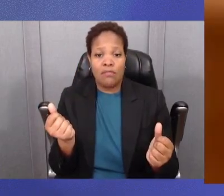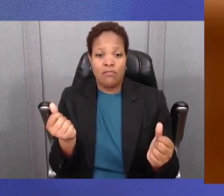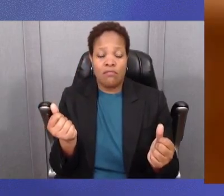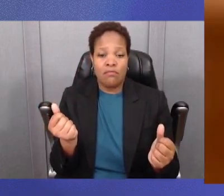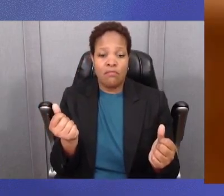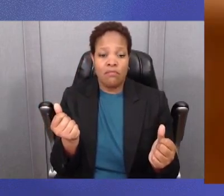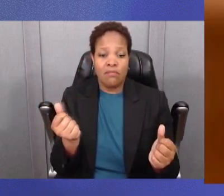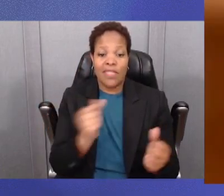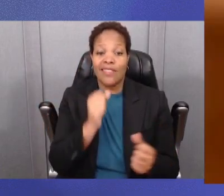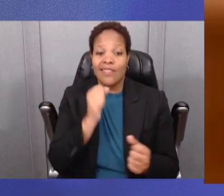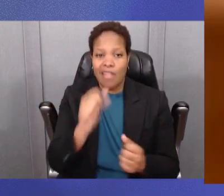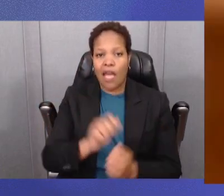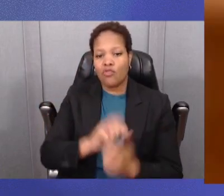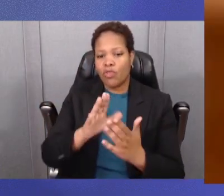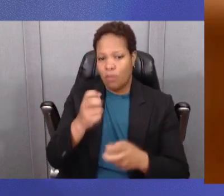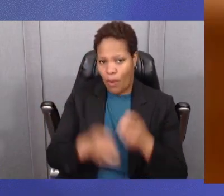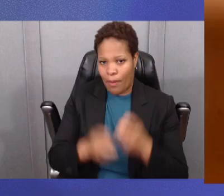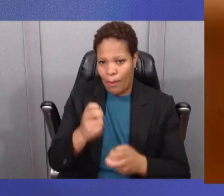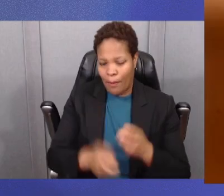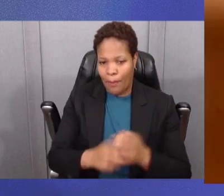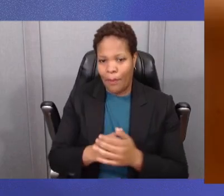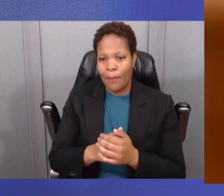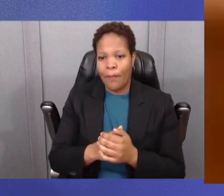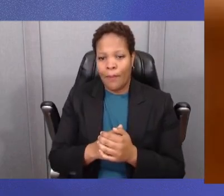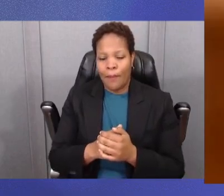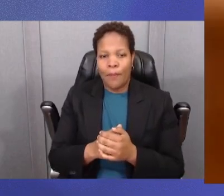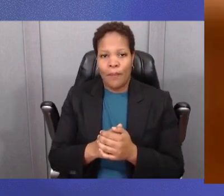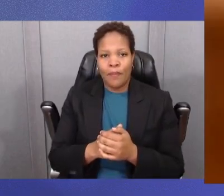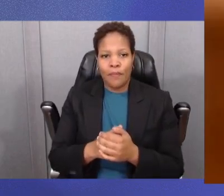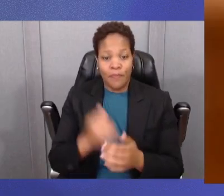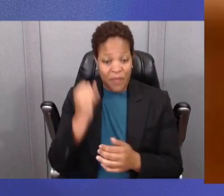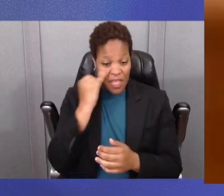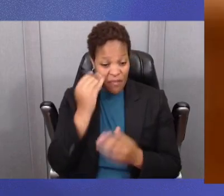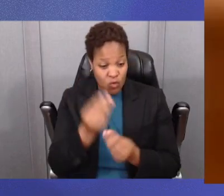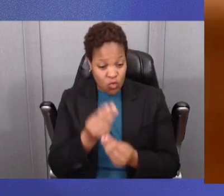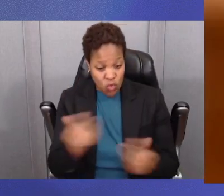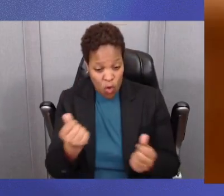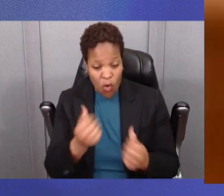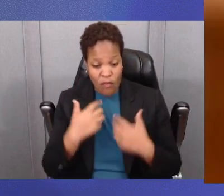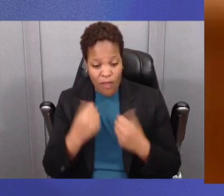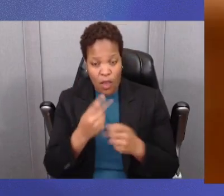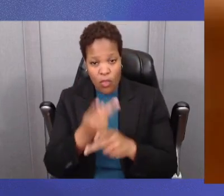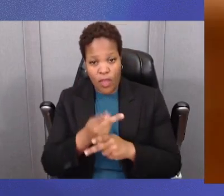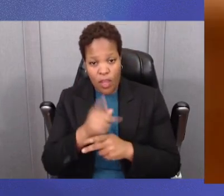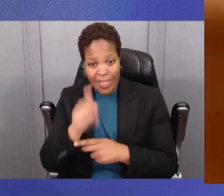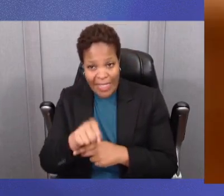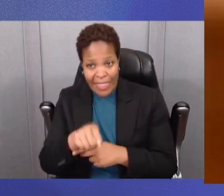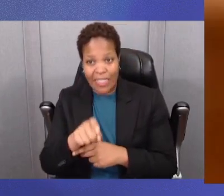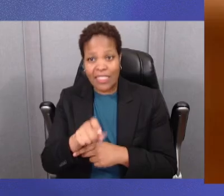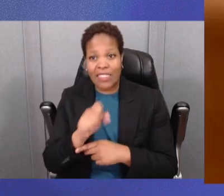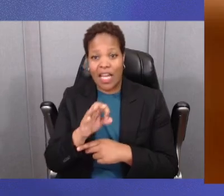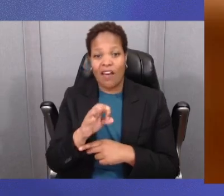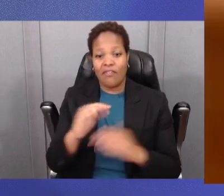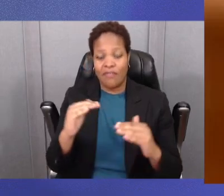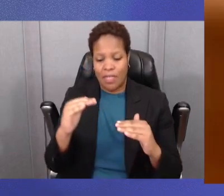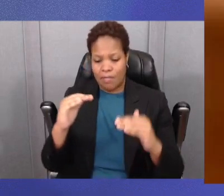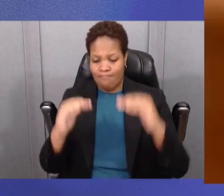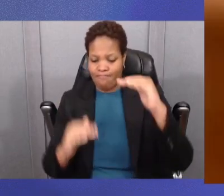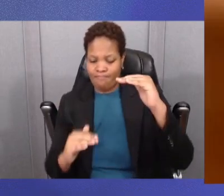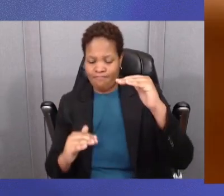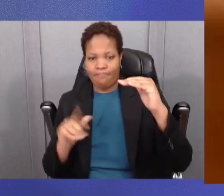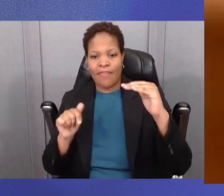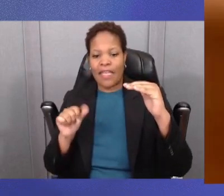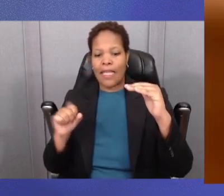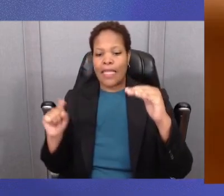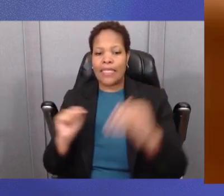we solve the healthcare needs of the least powerful, the least